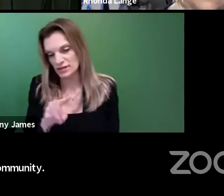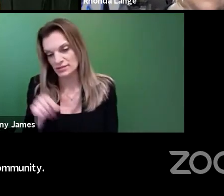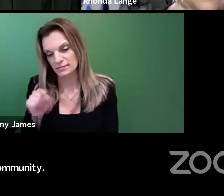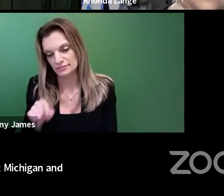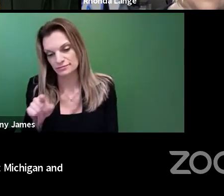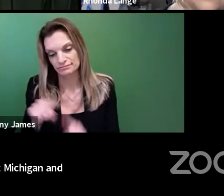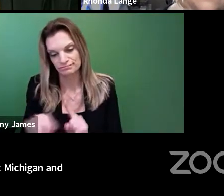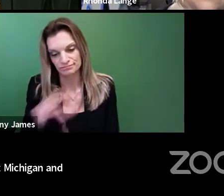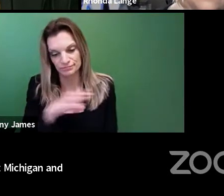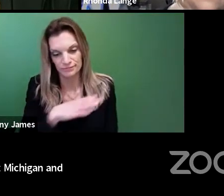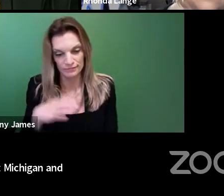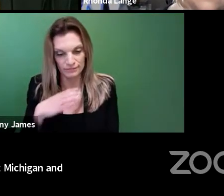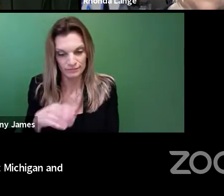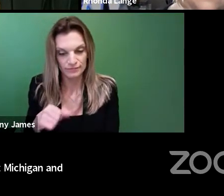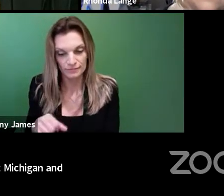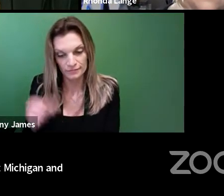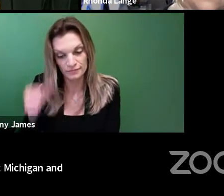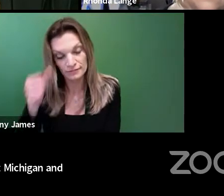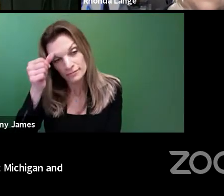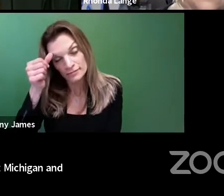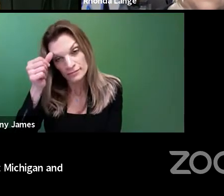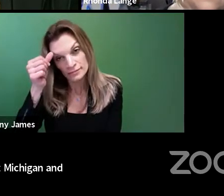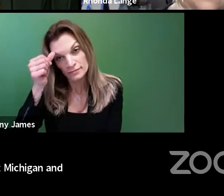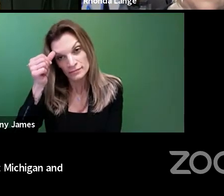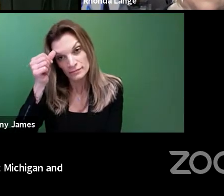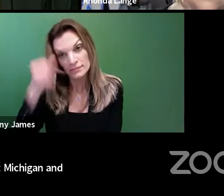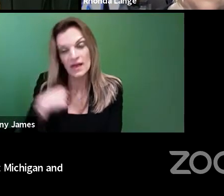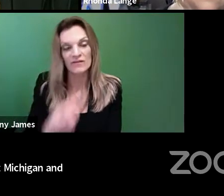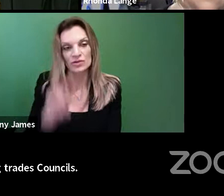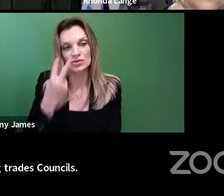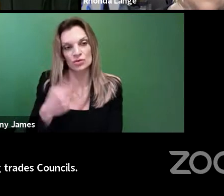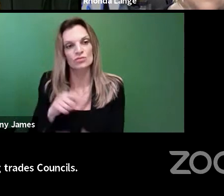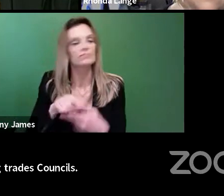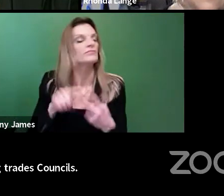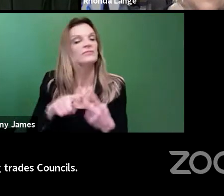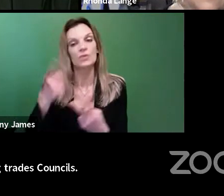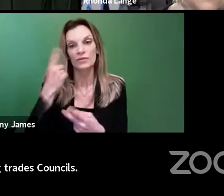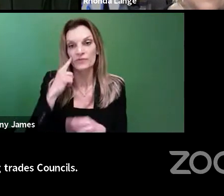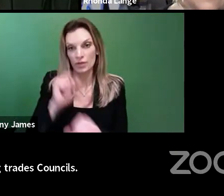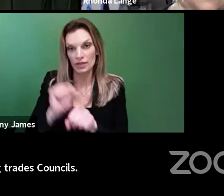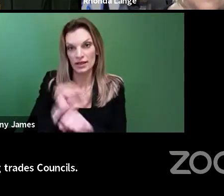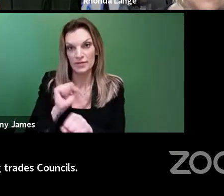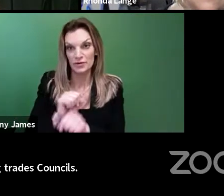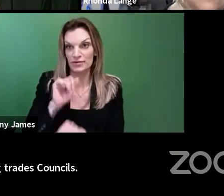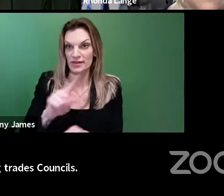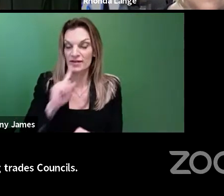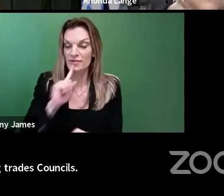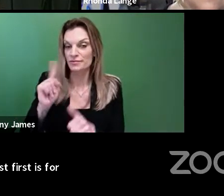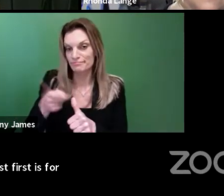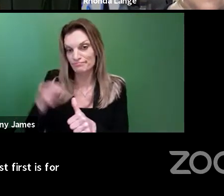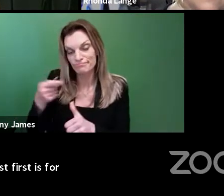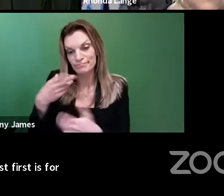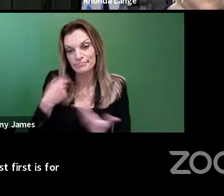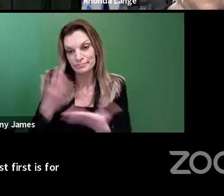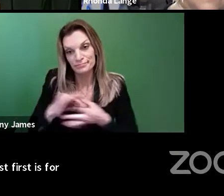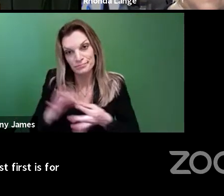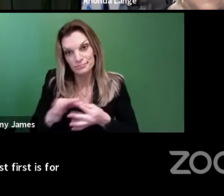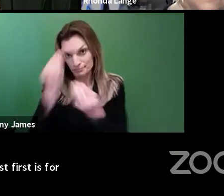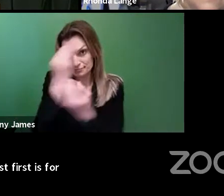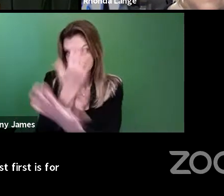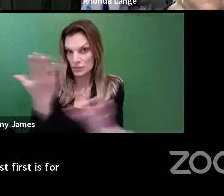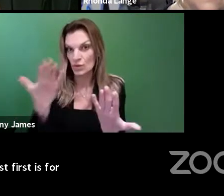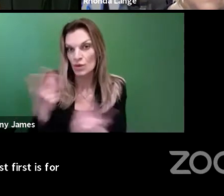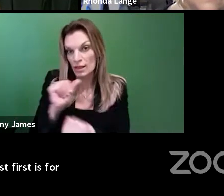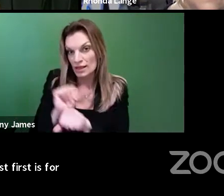Councils. I have two messages tonight. First is for labor. The primary message that labor needs to